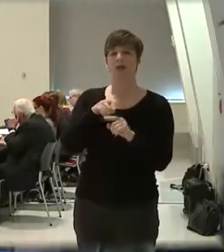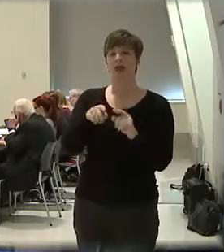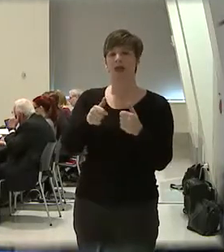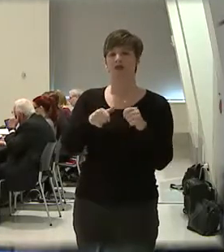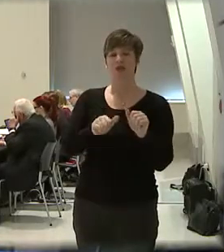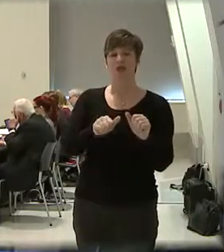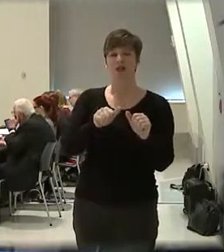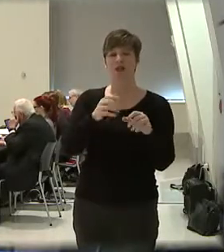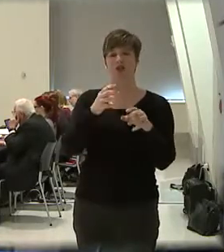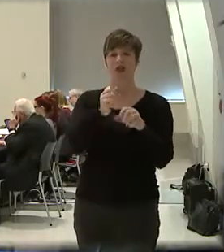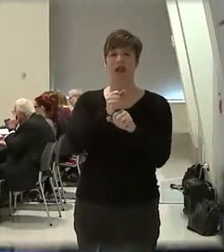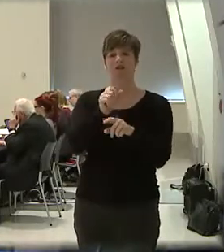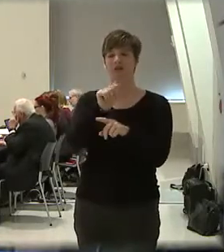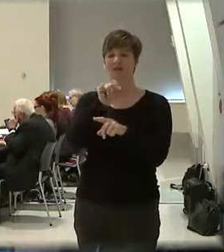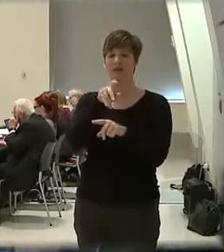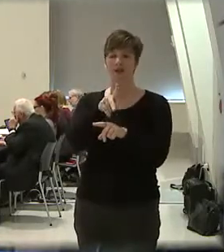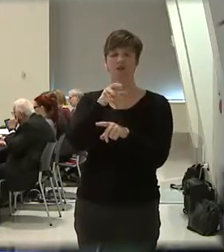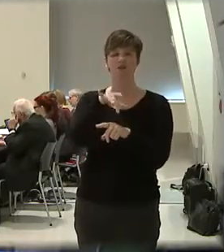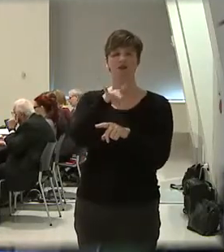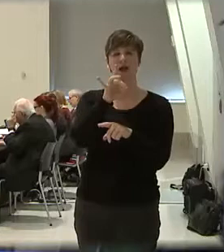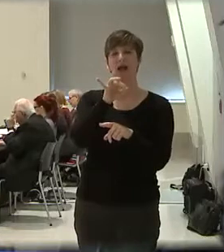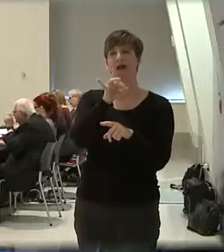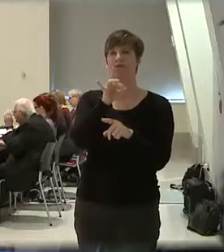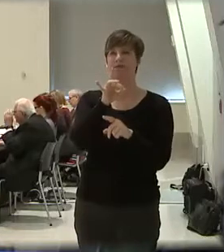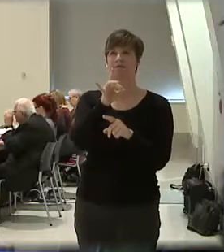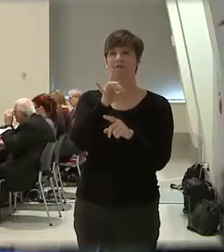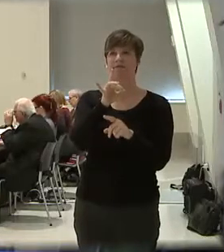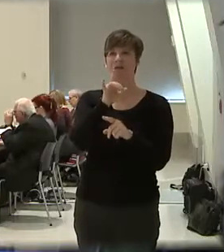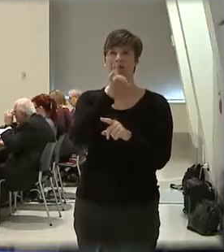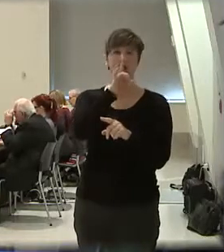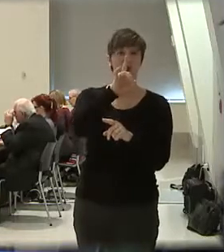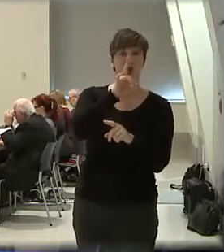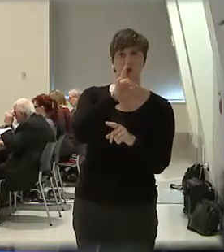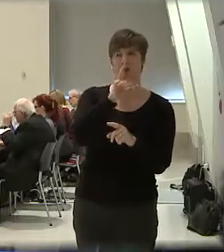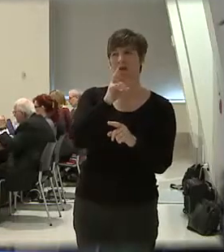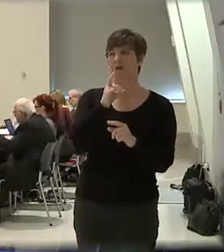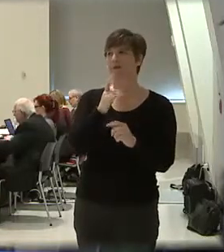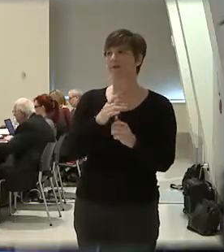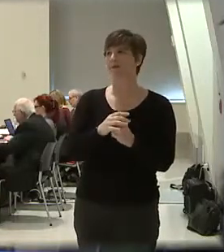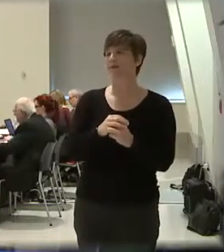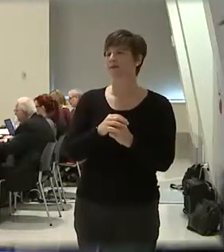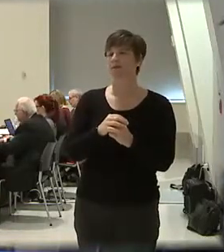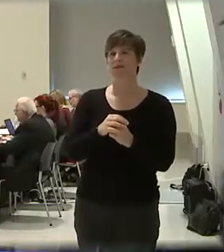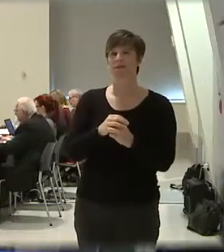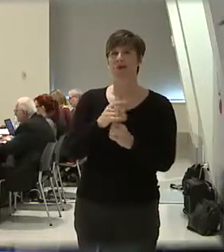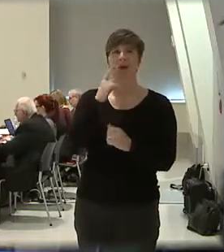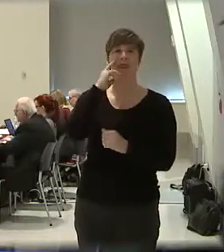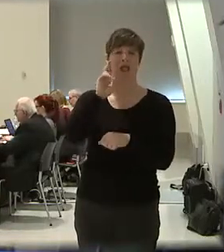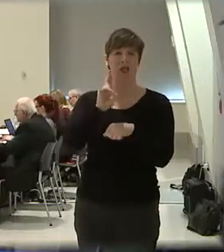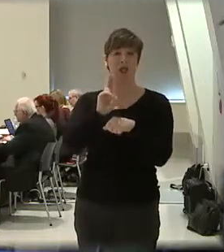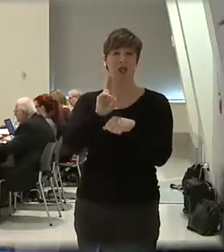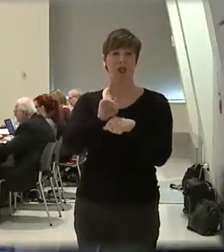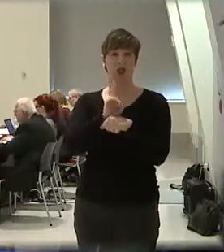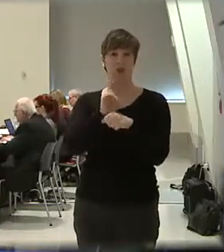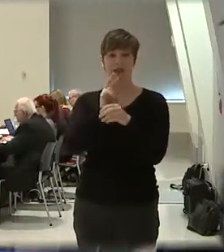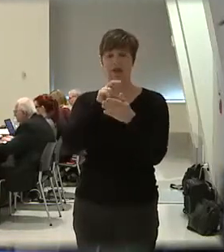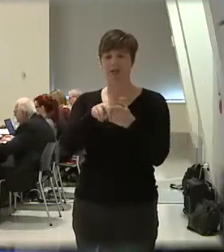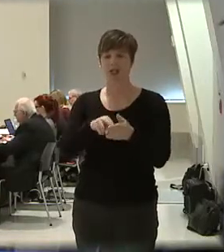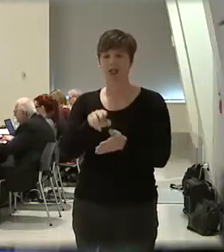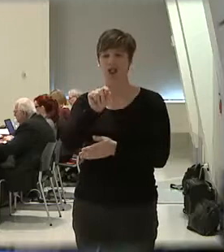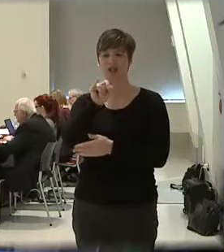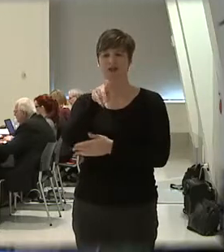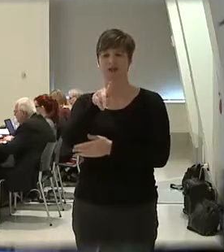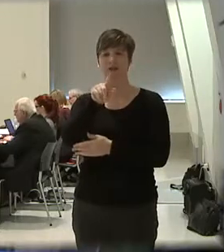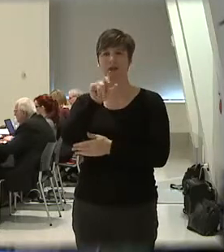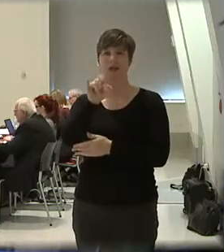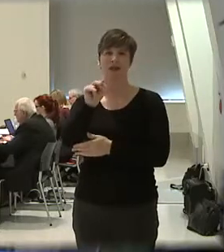and produce or determine the viability of that lead, I guess what I'm trying to say. So I think using investigative tip lines